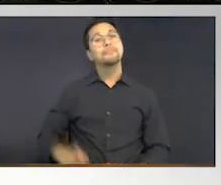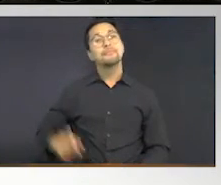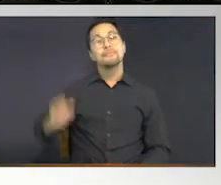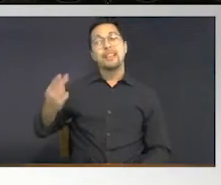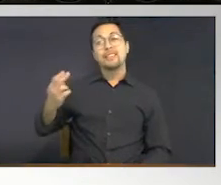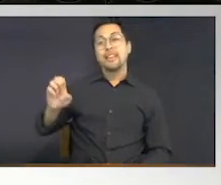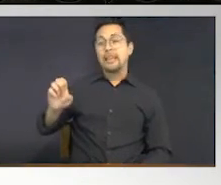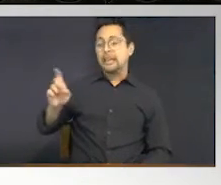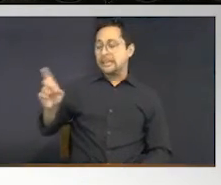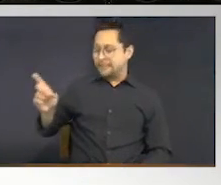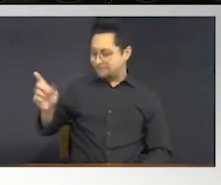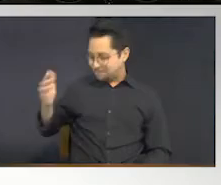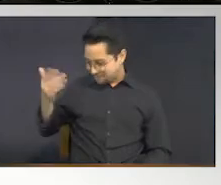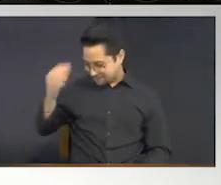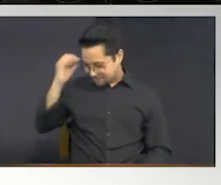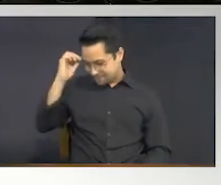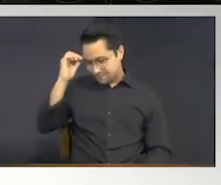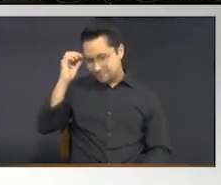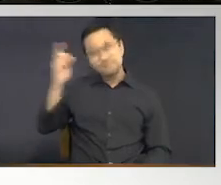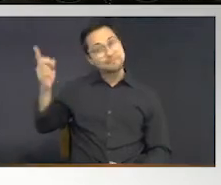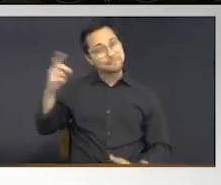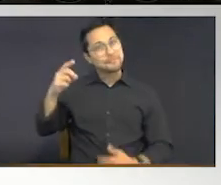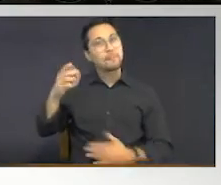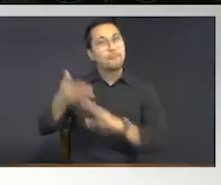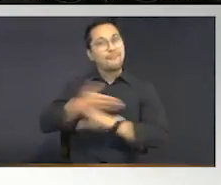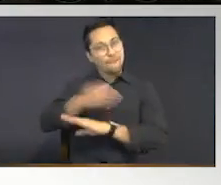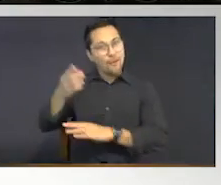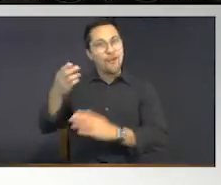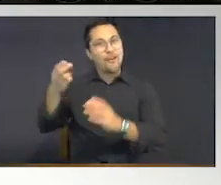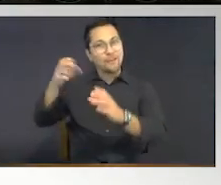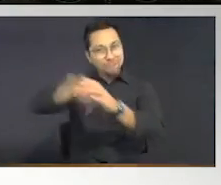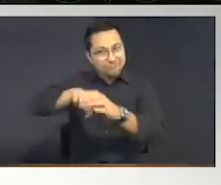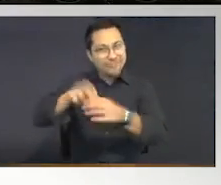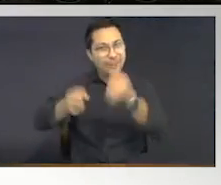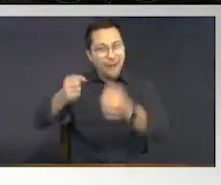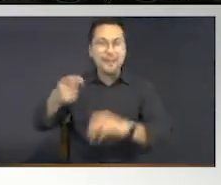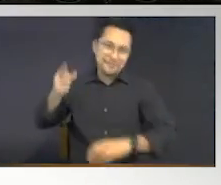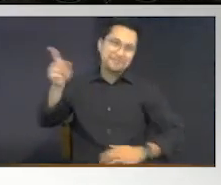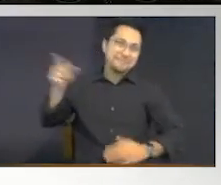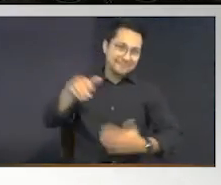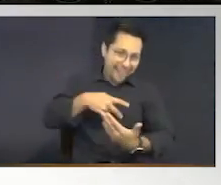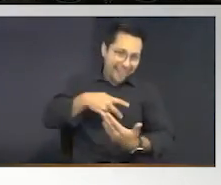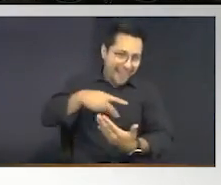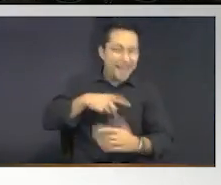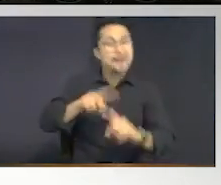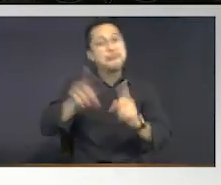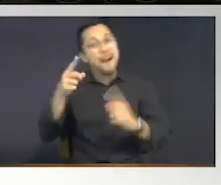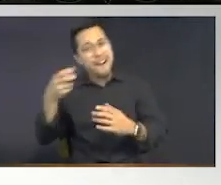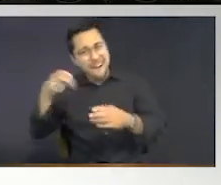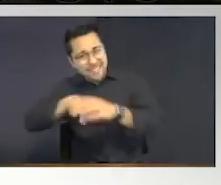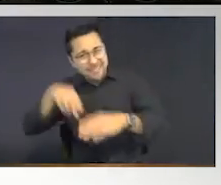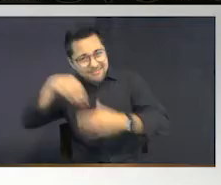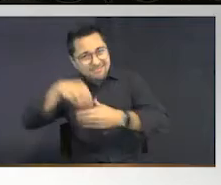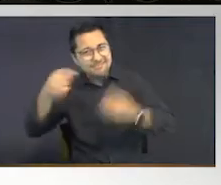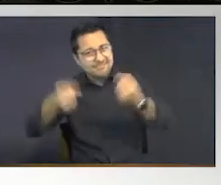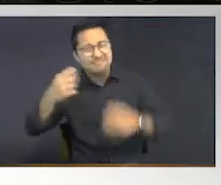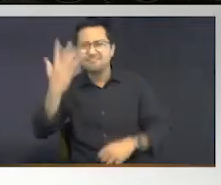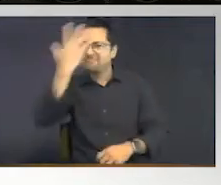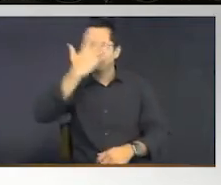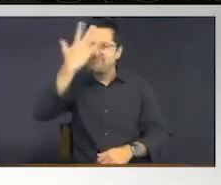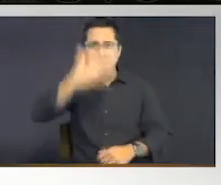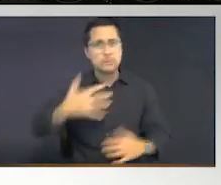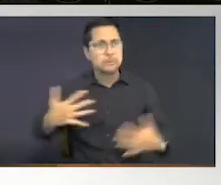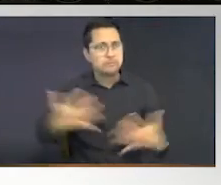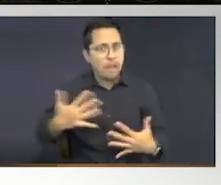And well, he was dancing before he got in the car, but then when you see him in the car, he looks like he was kind of scared to death.